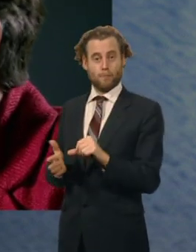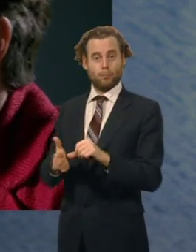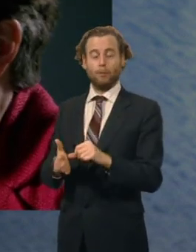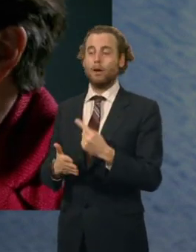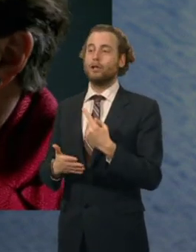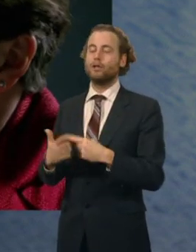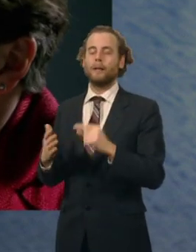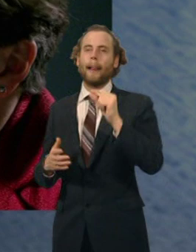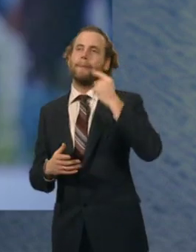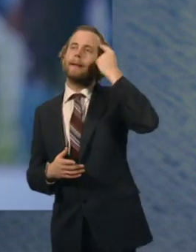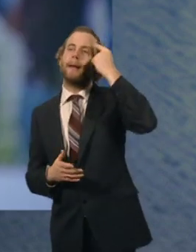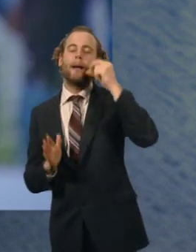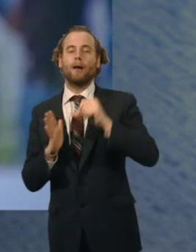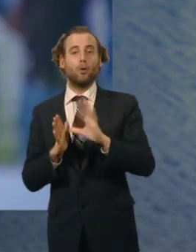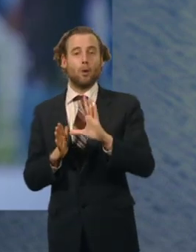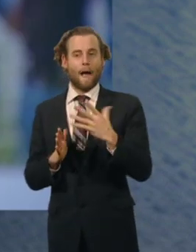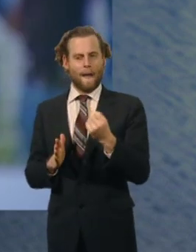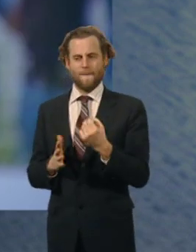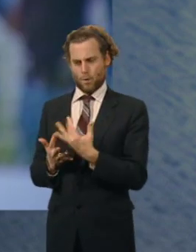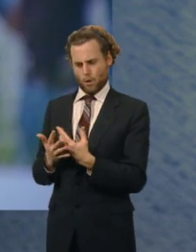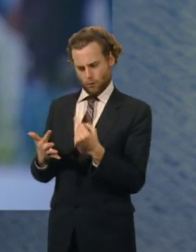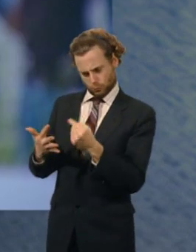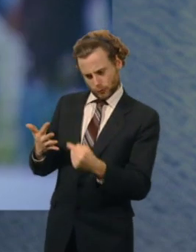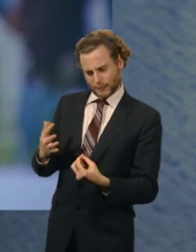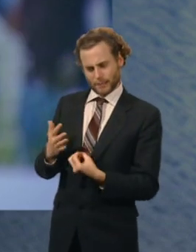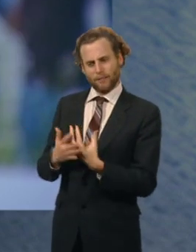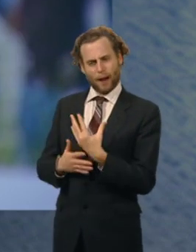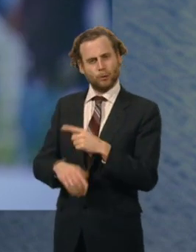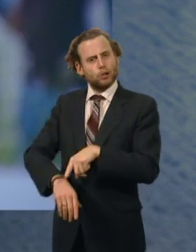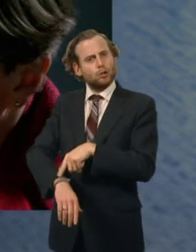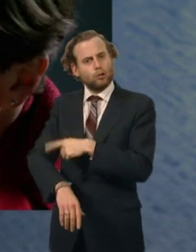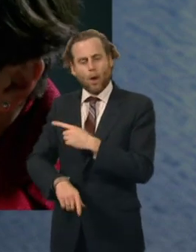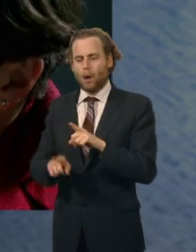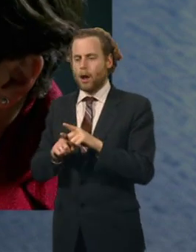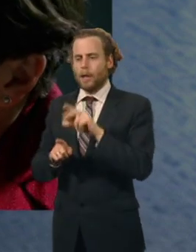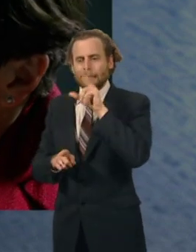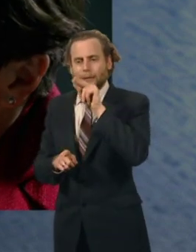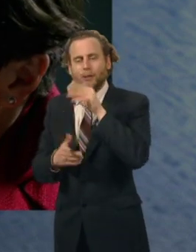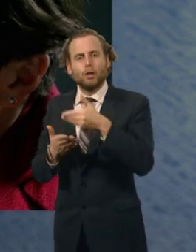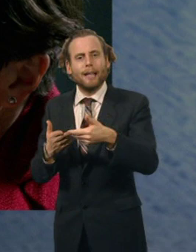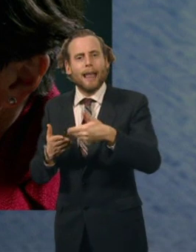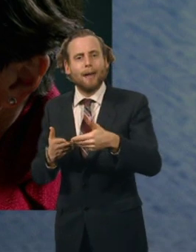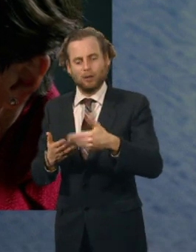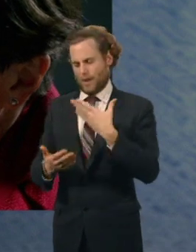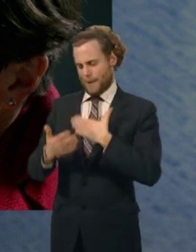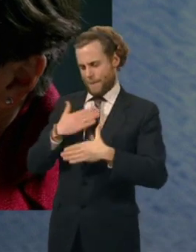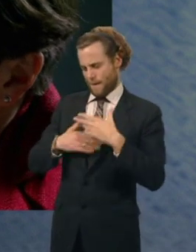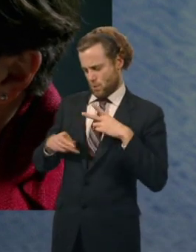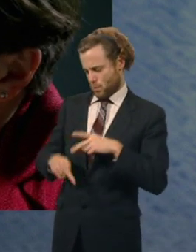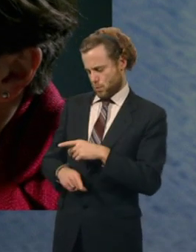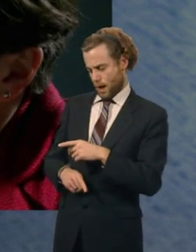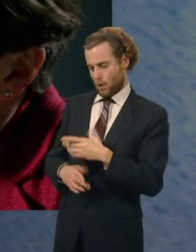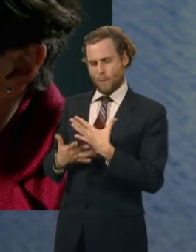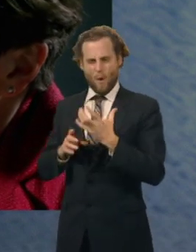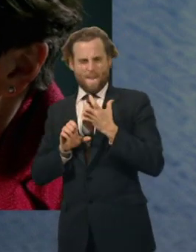backward, they had major delays in their development of speech and language. They had bizarre behavioural difficulties. Frustration